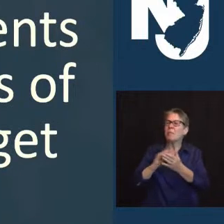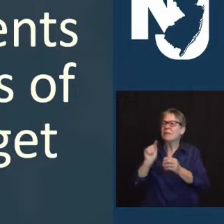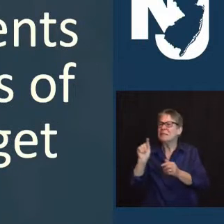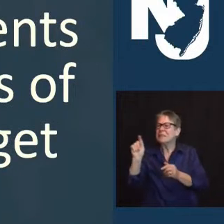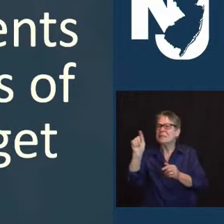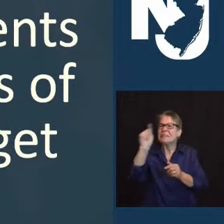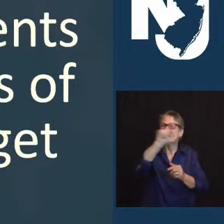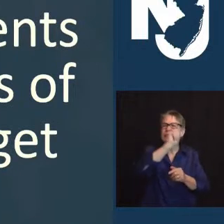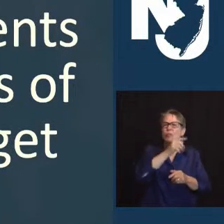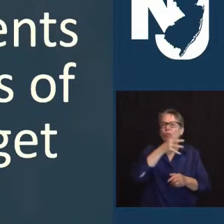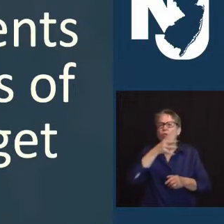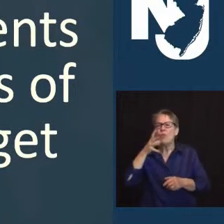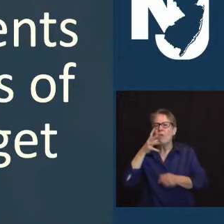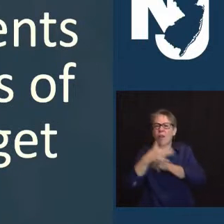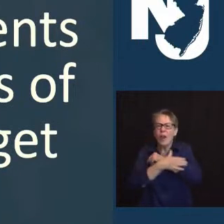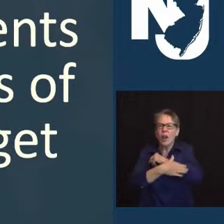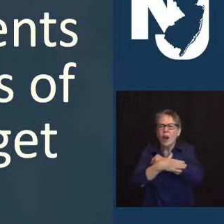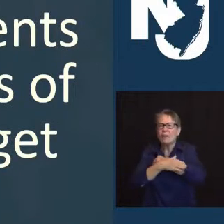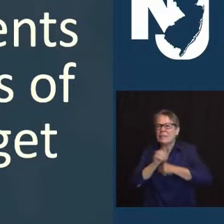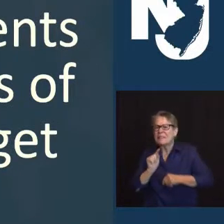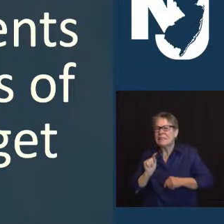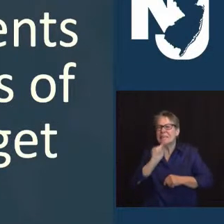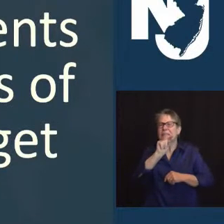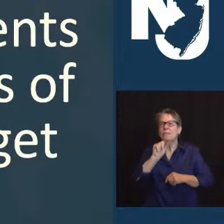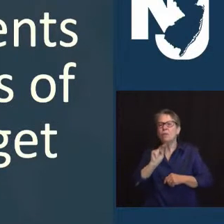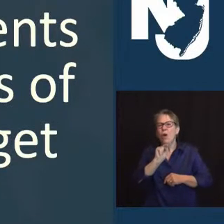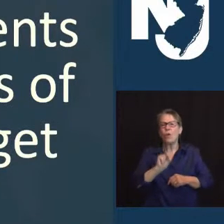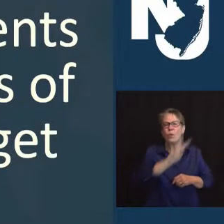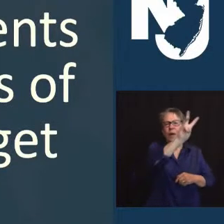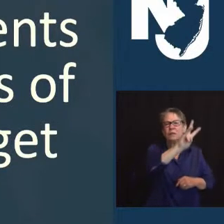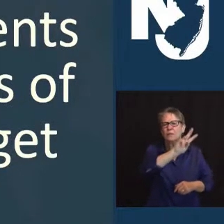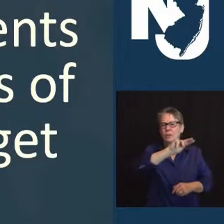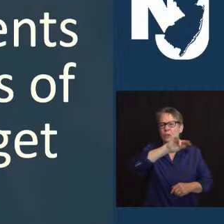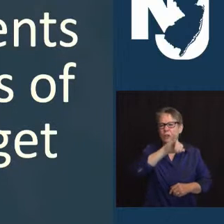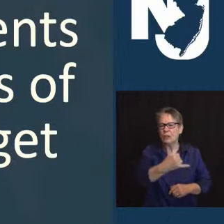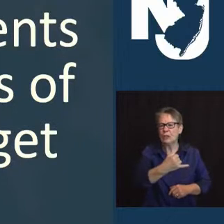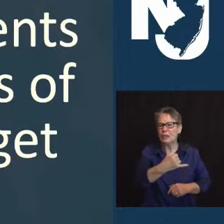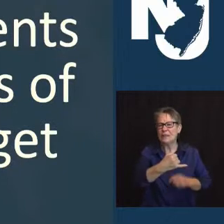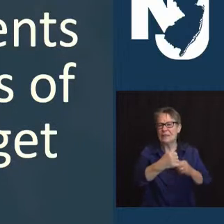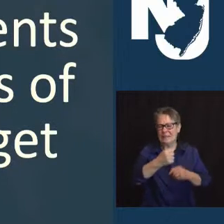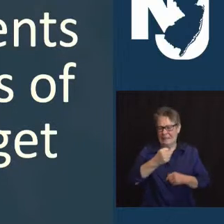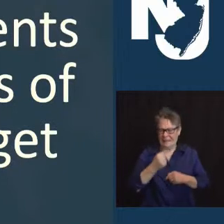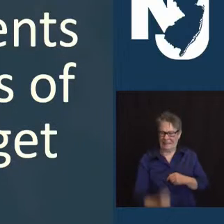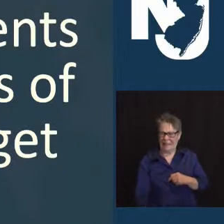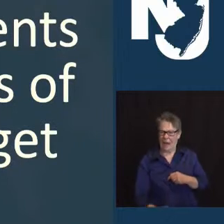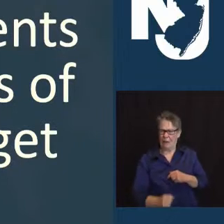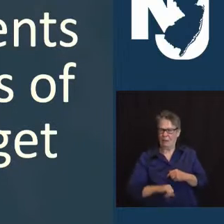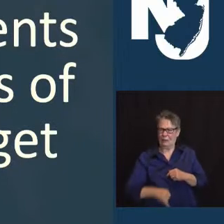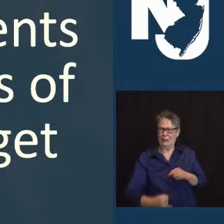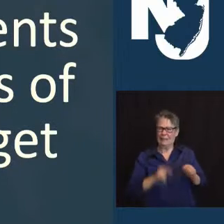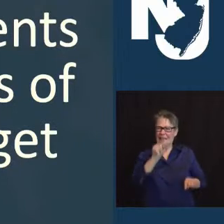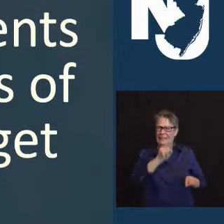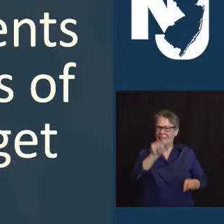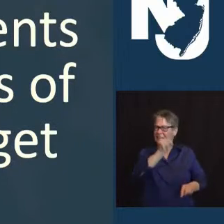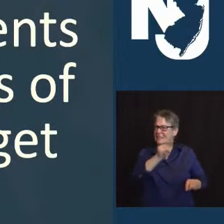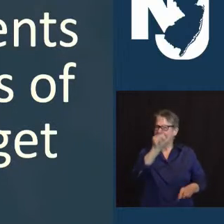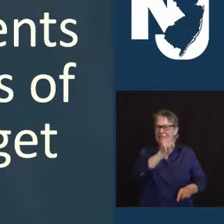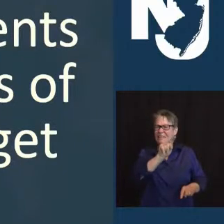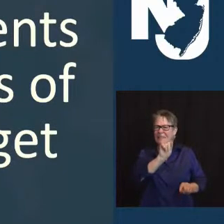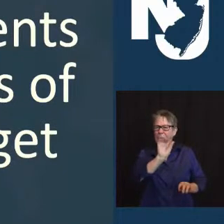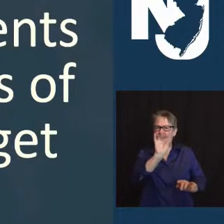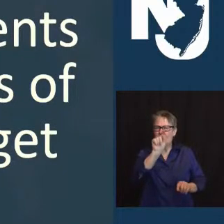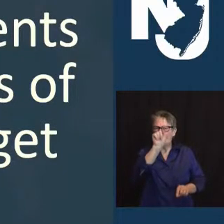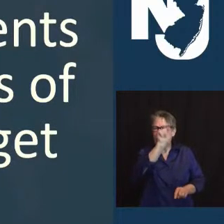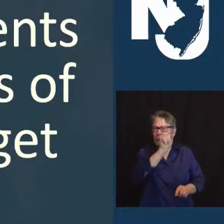the in the Northwest and in the very South, where the density, we're the densest state in the nation